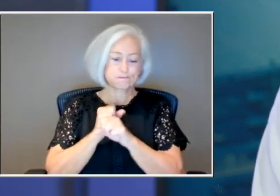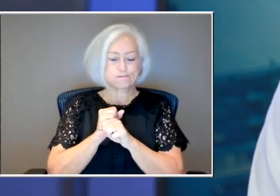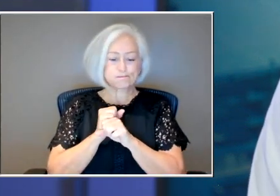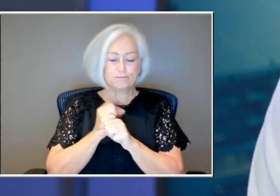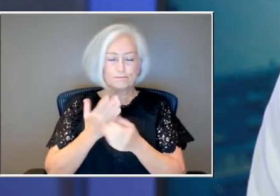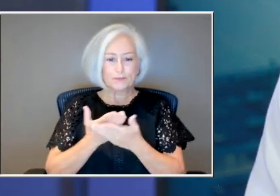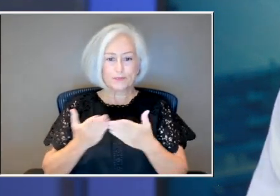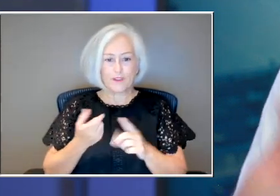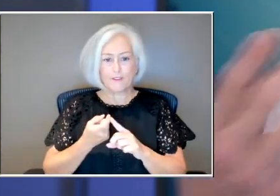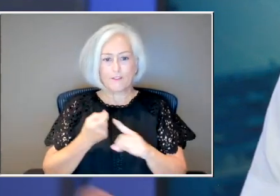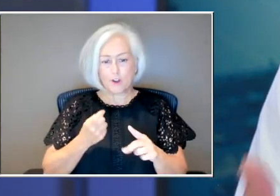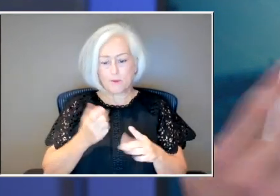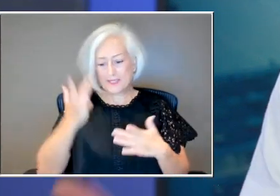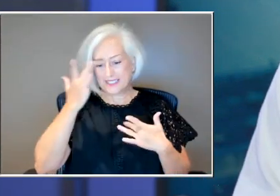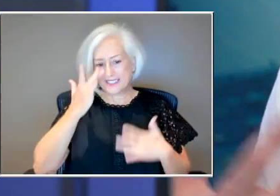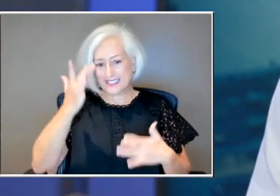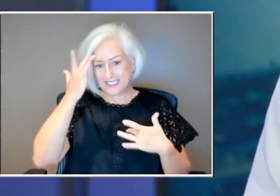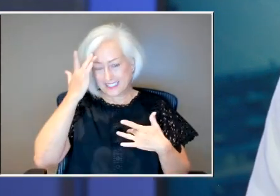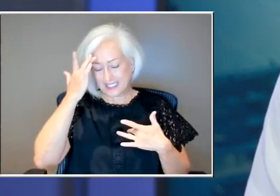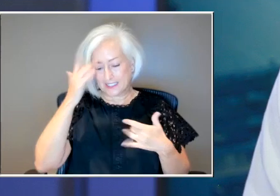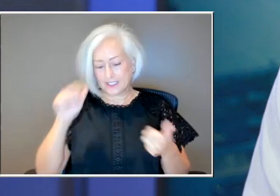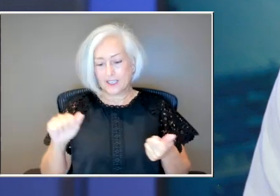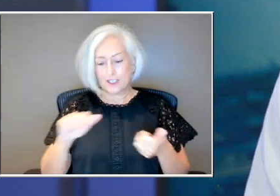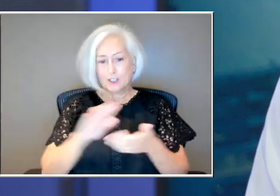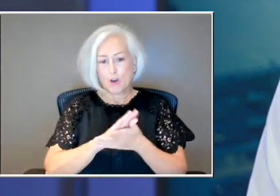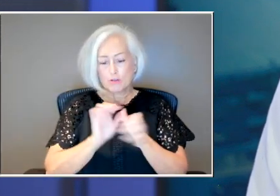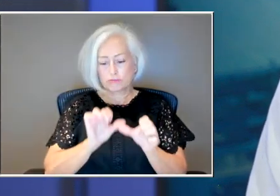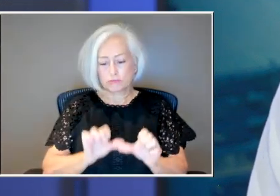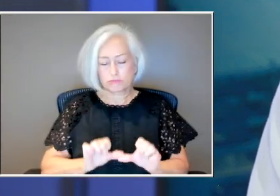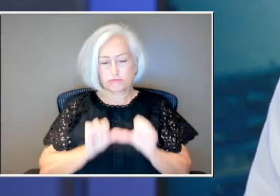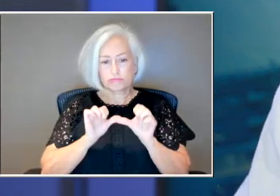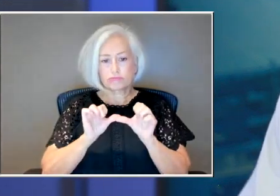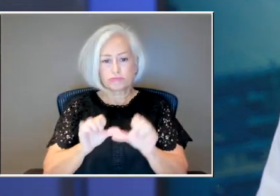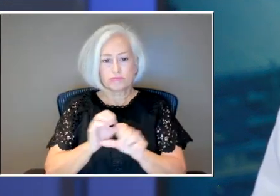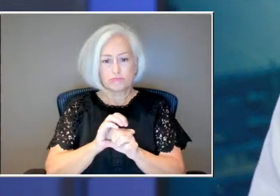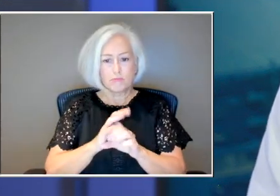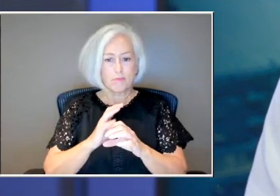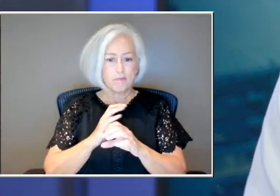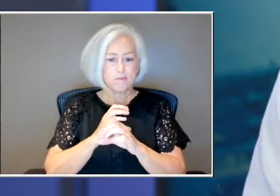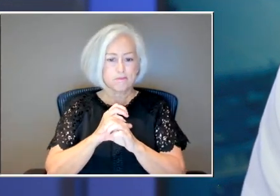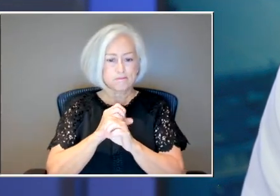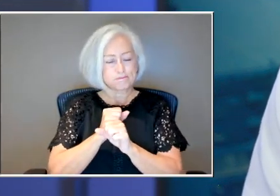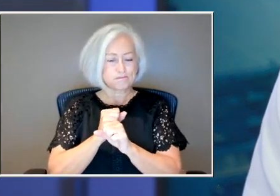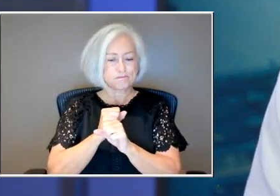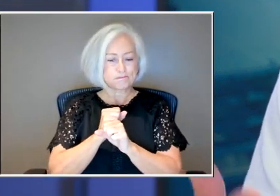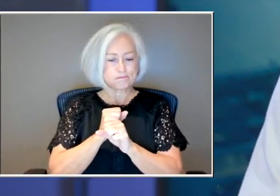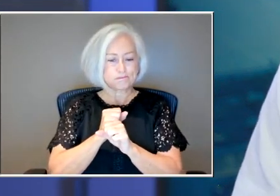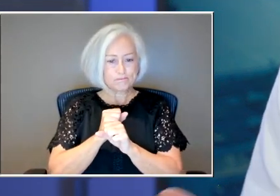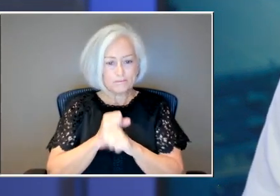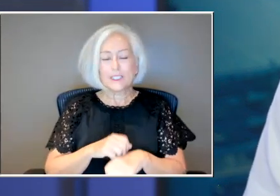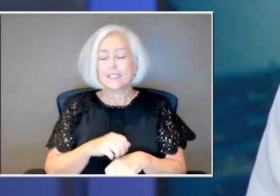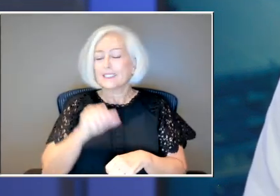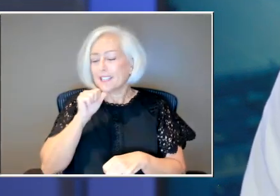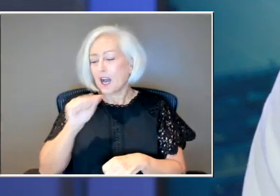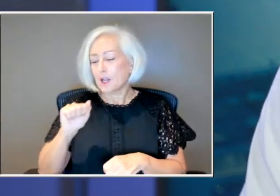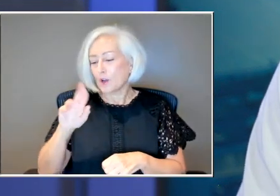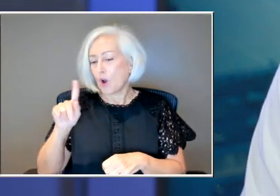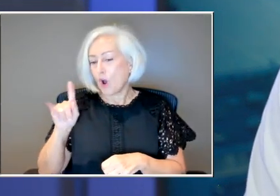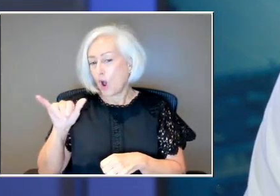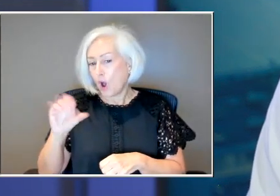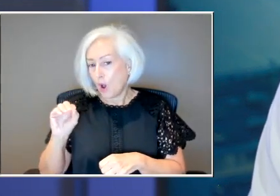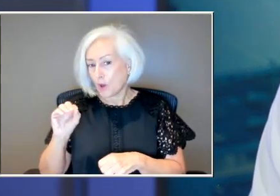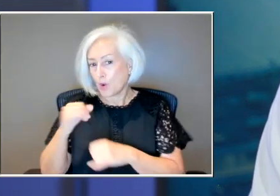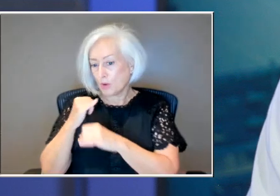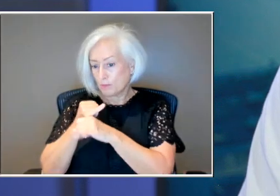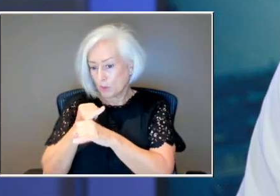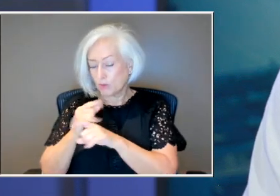the disease creates a chronic inflammatory state within the body. So it's not considered an autoimmune disease, but it does affect the immune system,